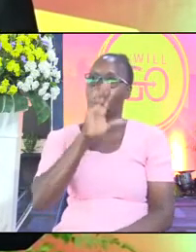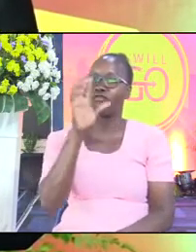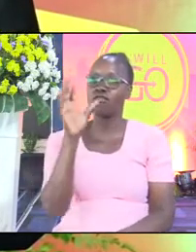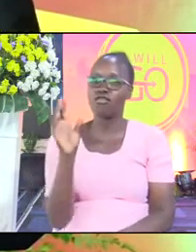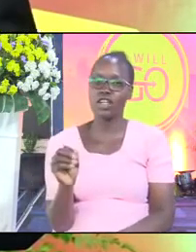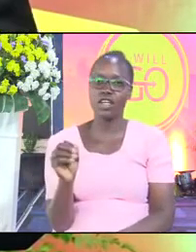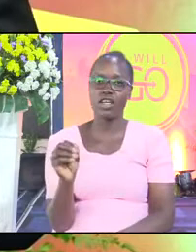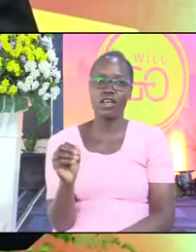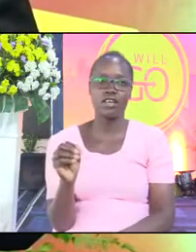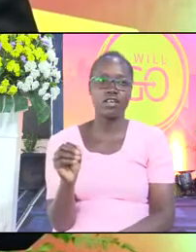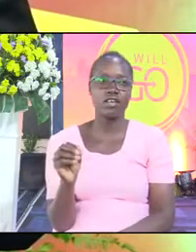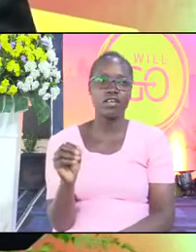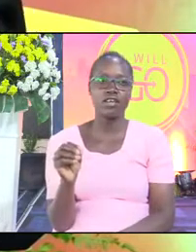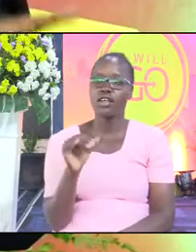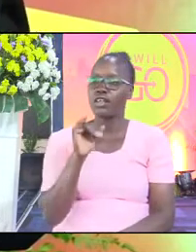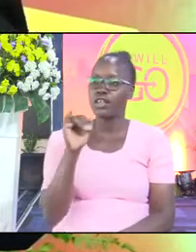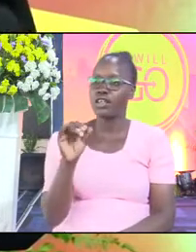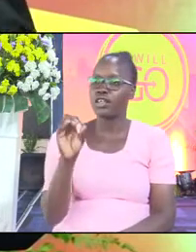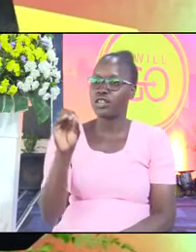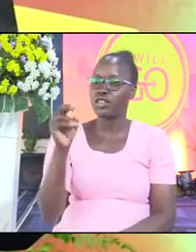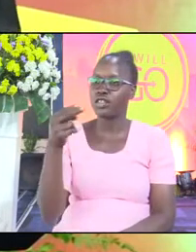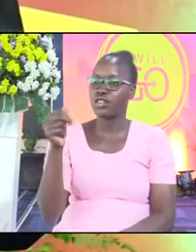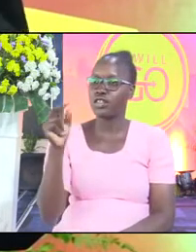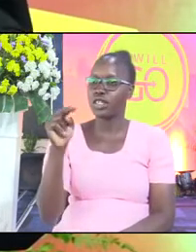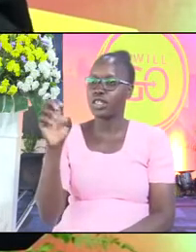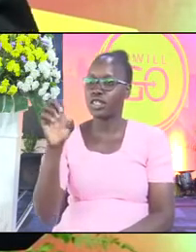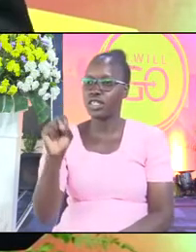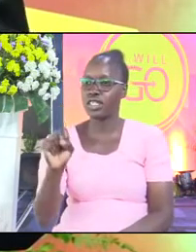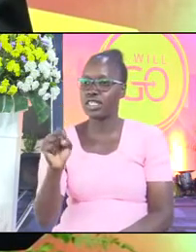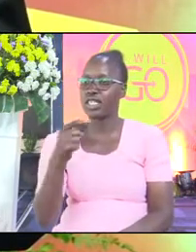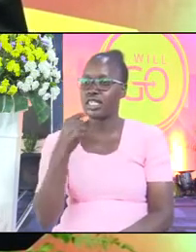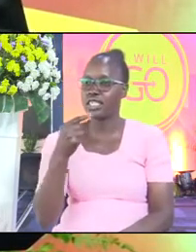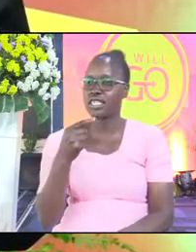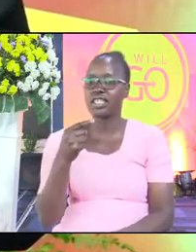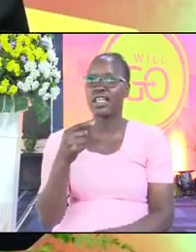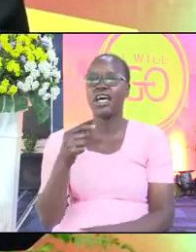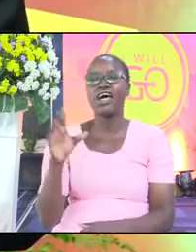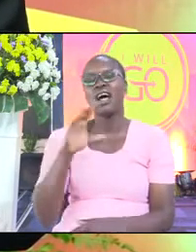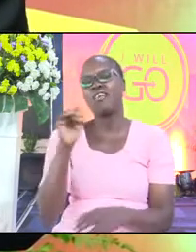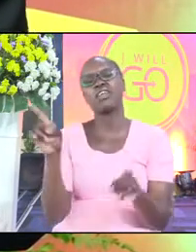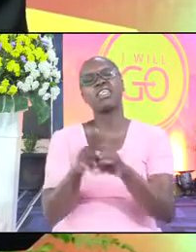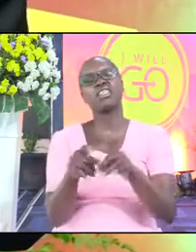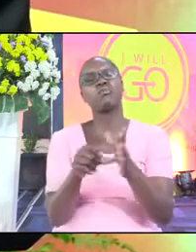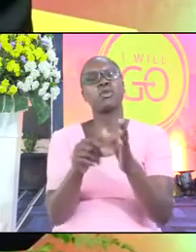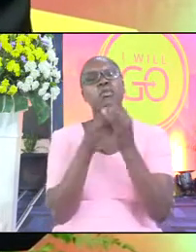And I said, Africa, Africa, no problem.